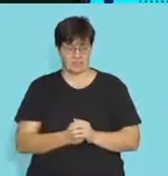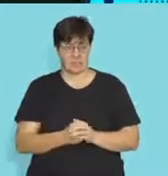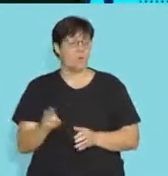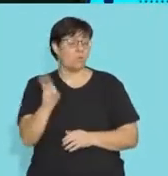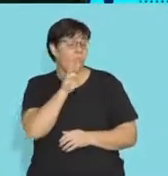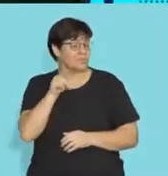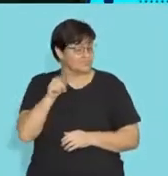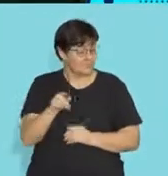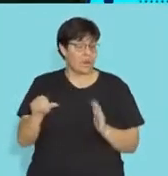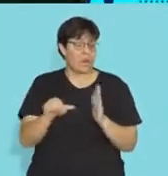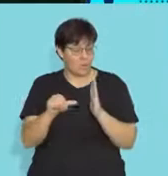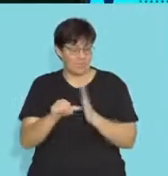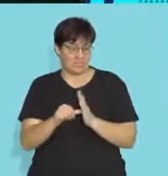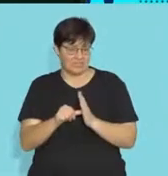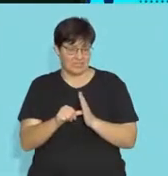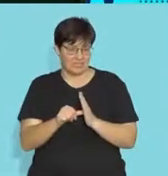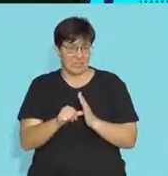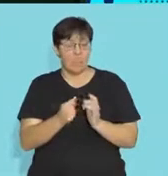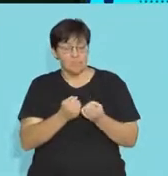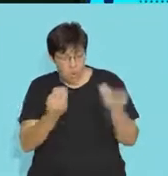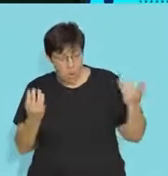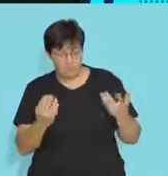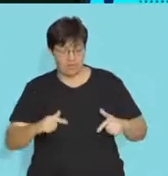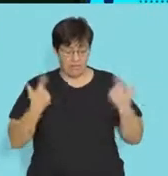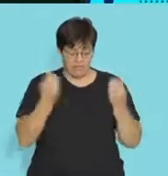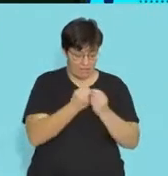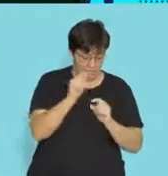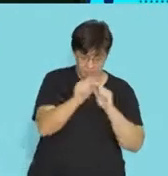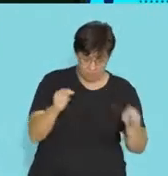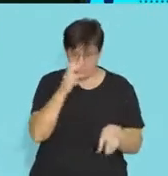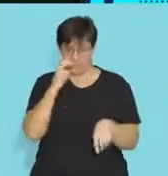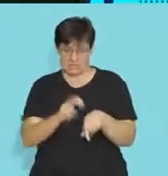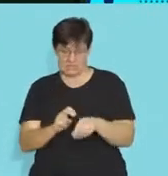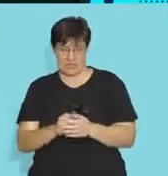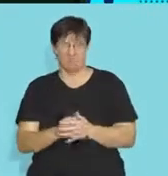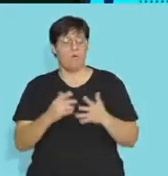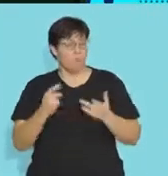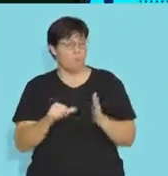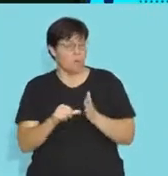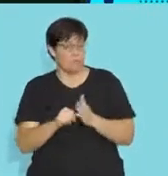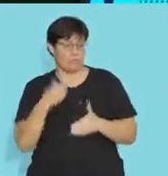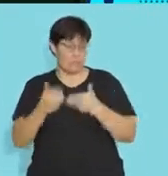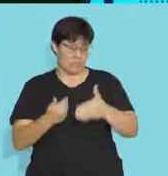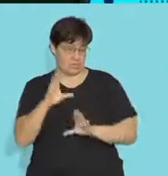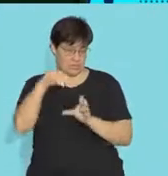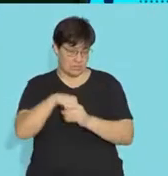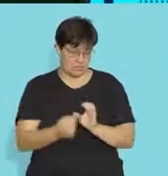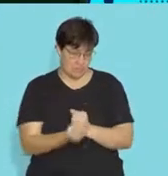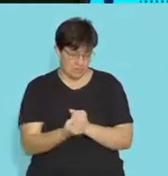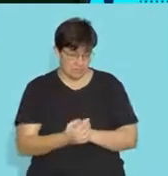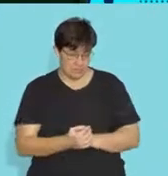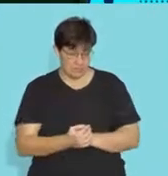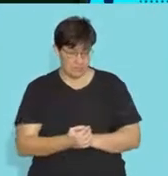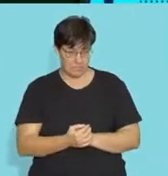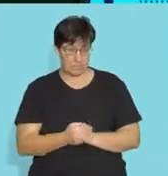that water is an important nutrient required by most living organisms for important physiological processes. Let's try and